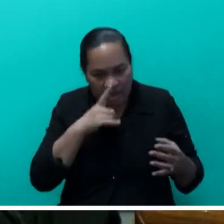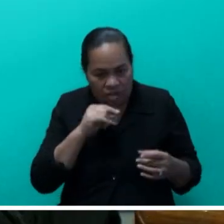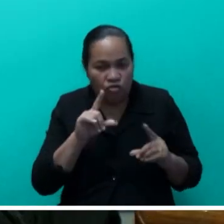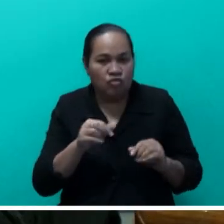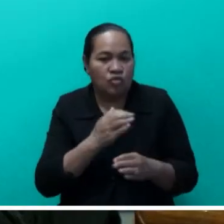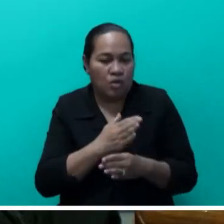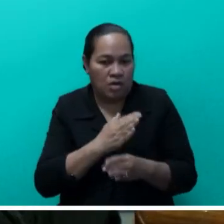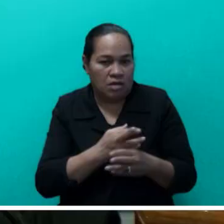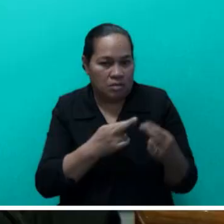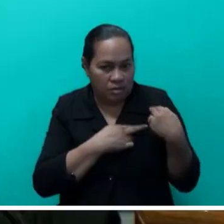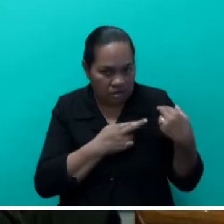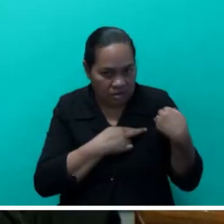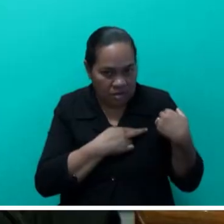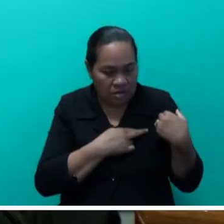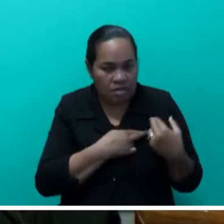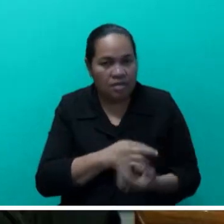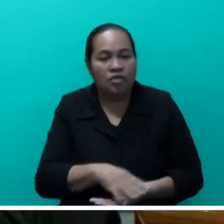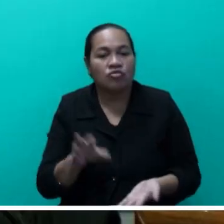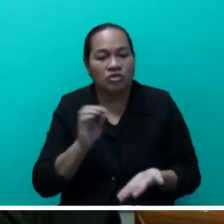deliver acceptable service to the public.